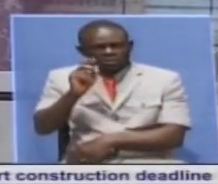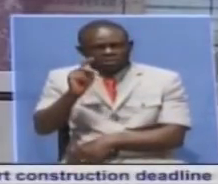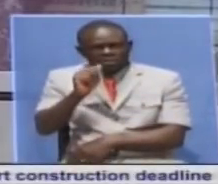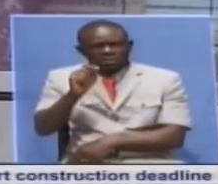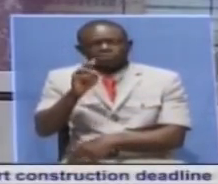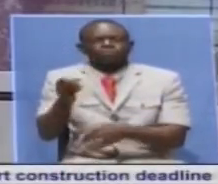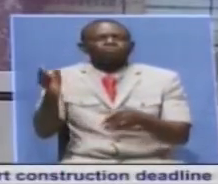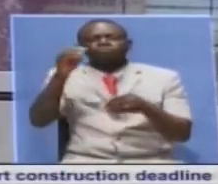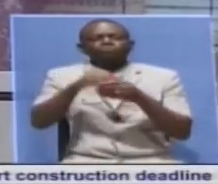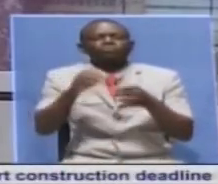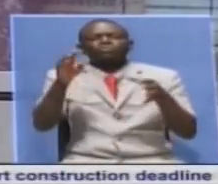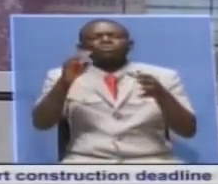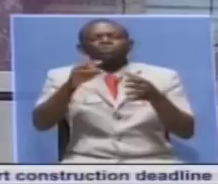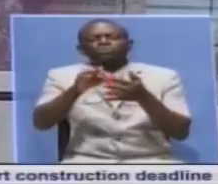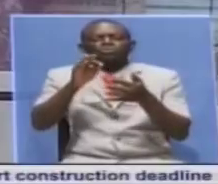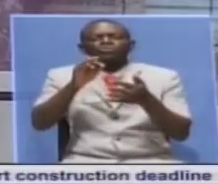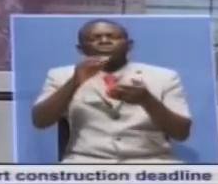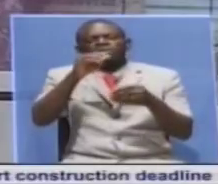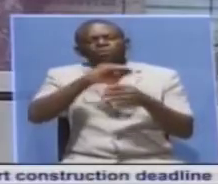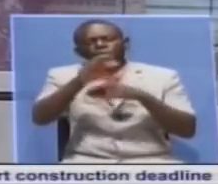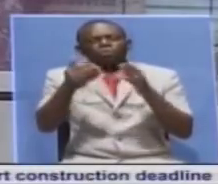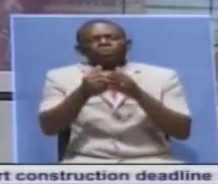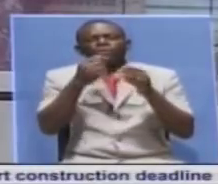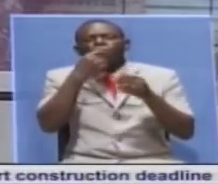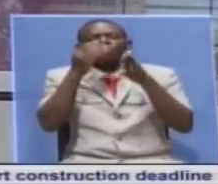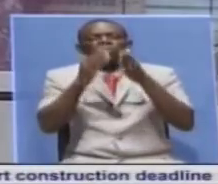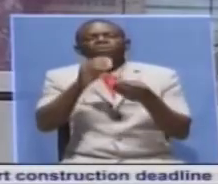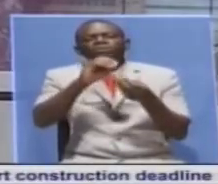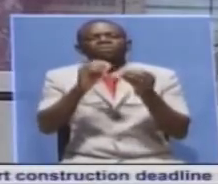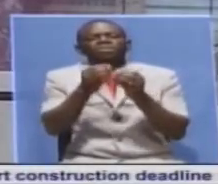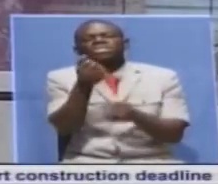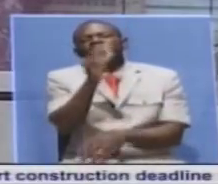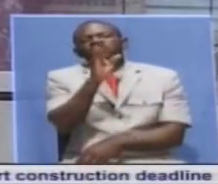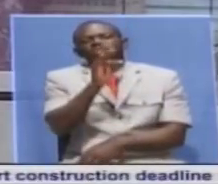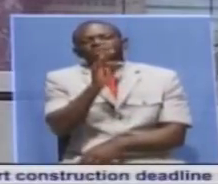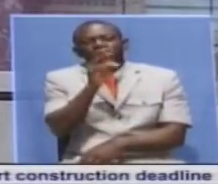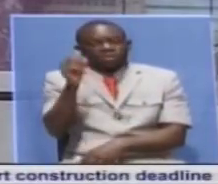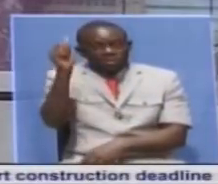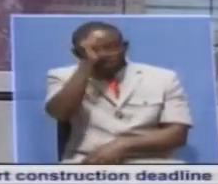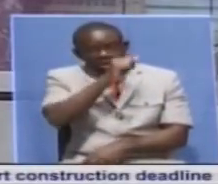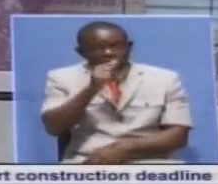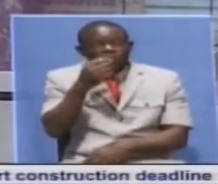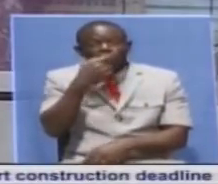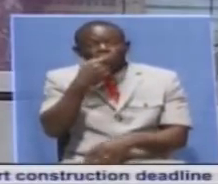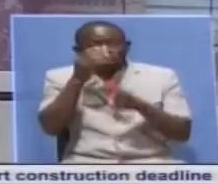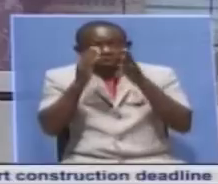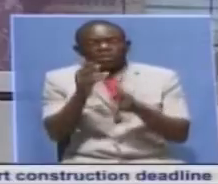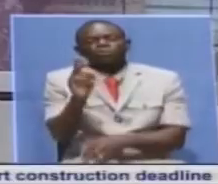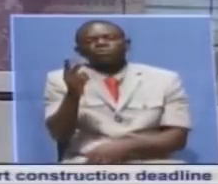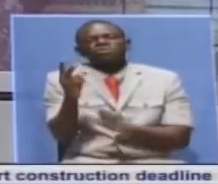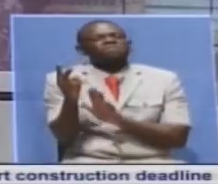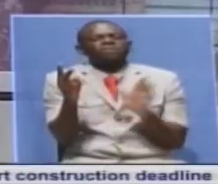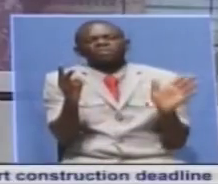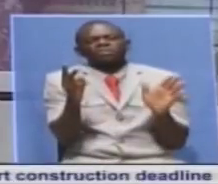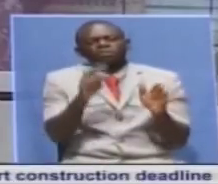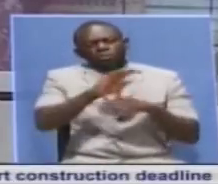of Senegal as the only two referees from the Confederation of African Football, CAF. World Football governing